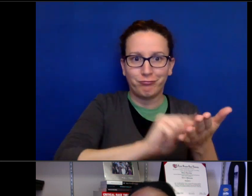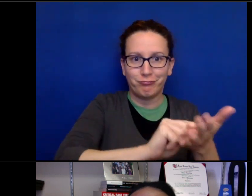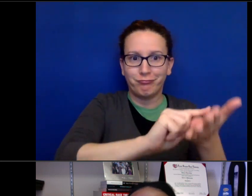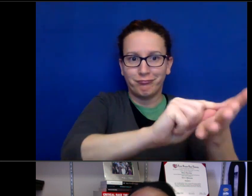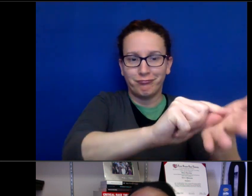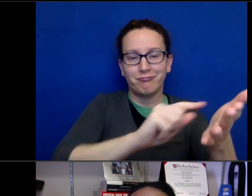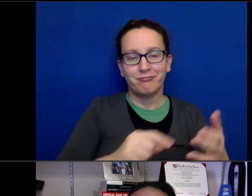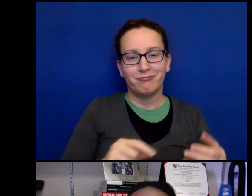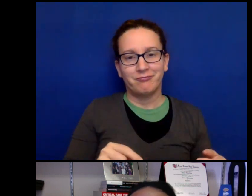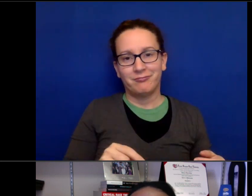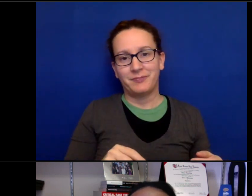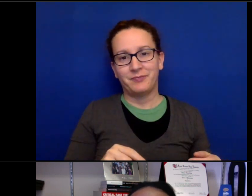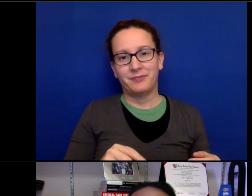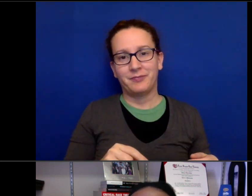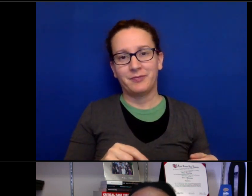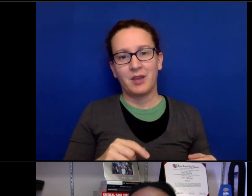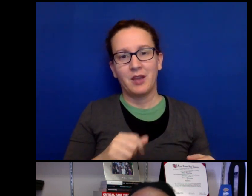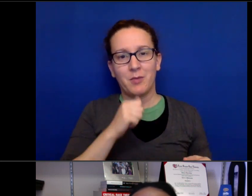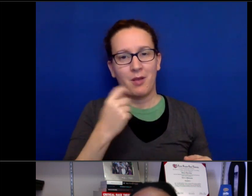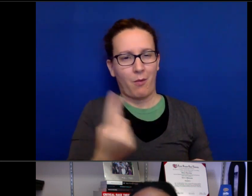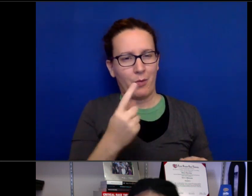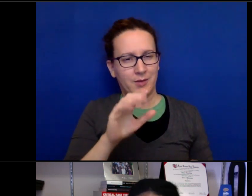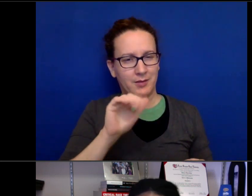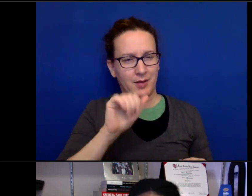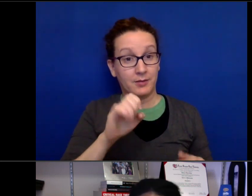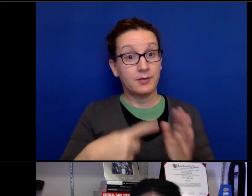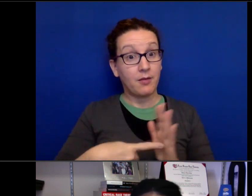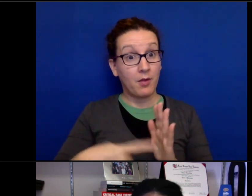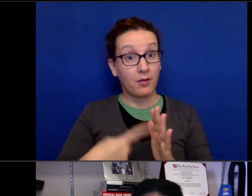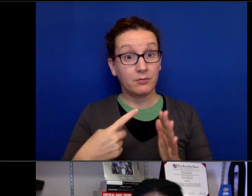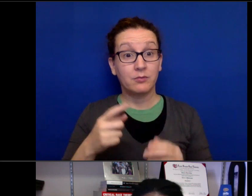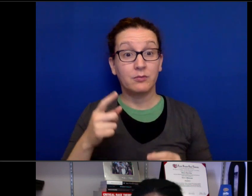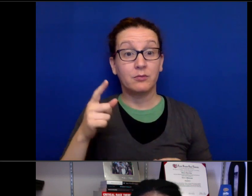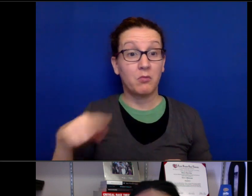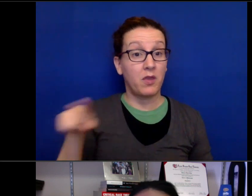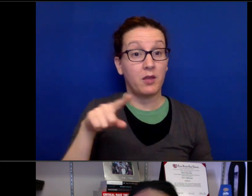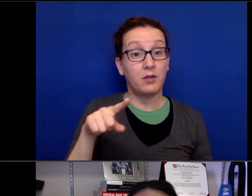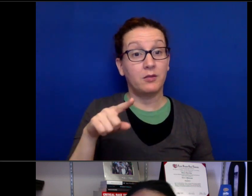almost the more the merrier, but it's not always the case. And sometimes, the